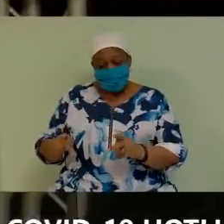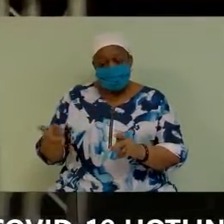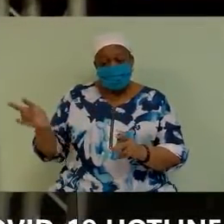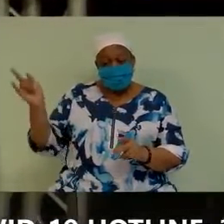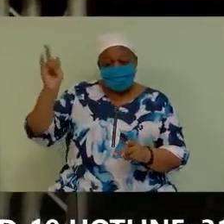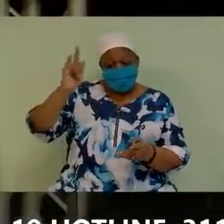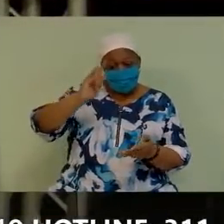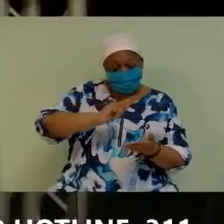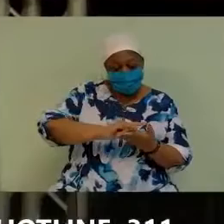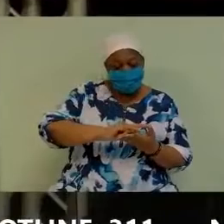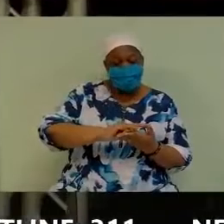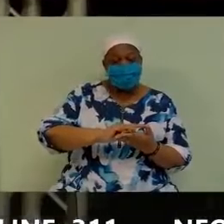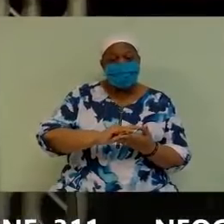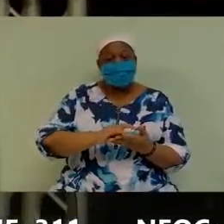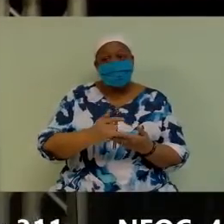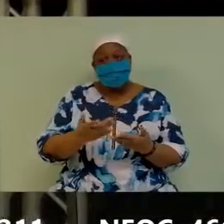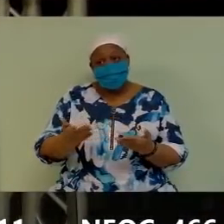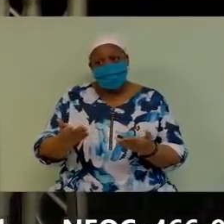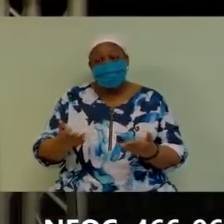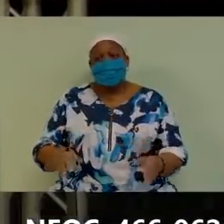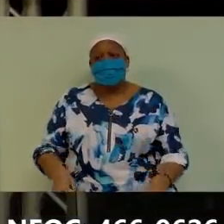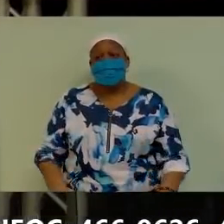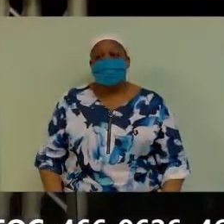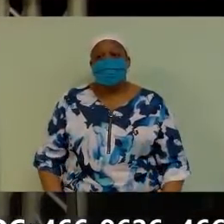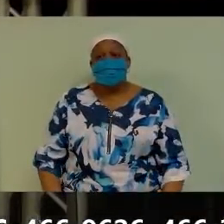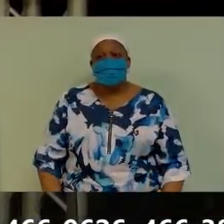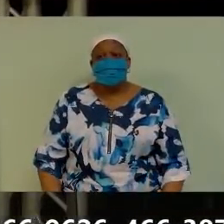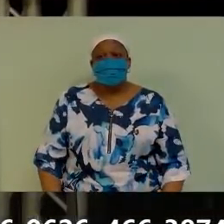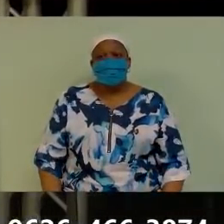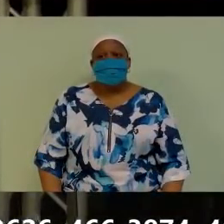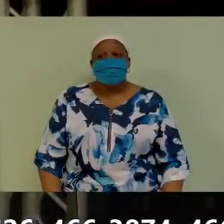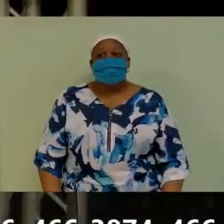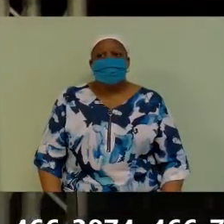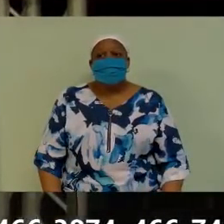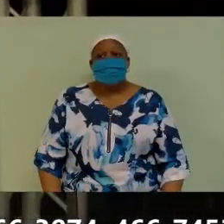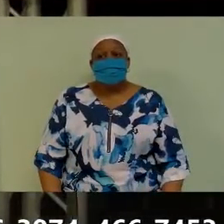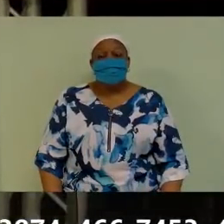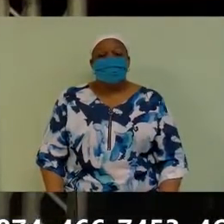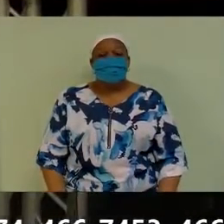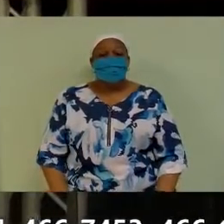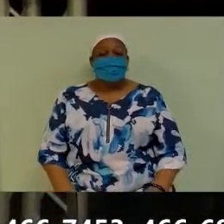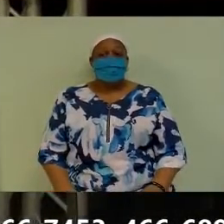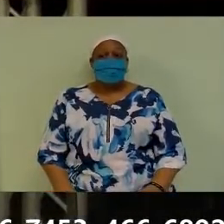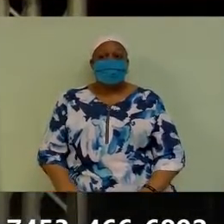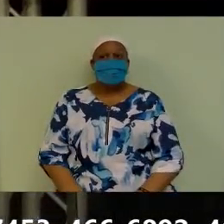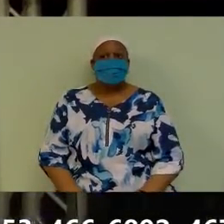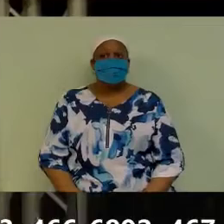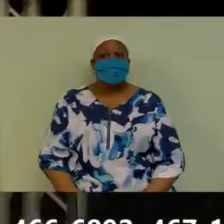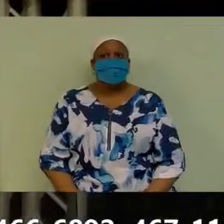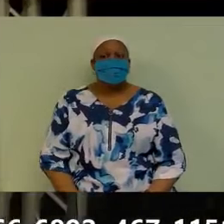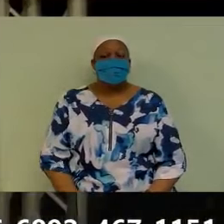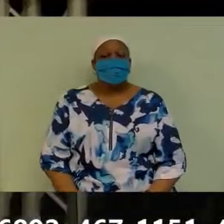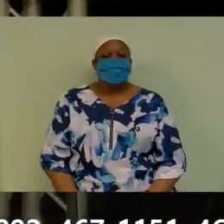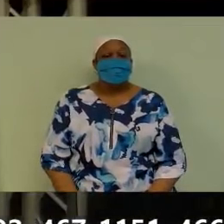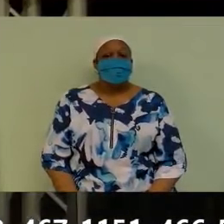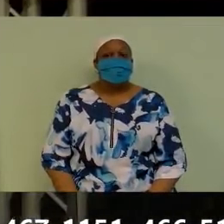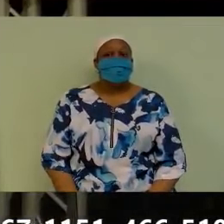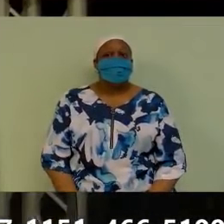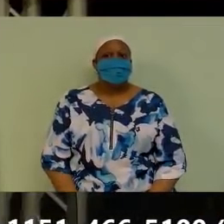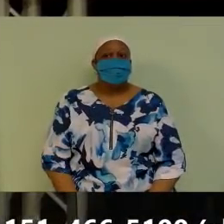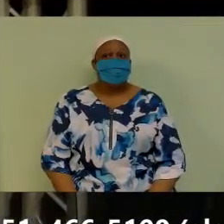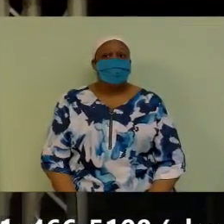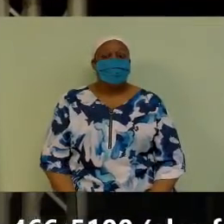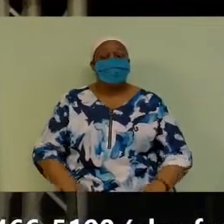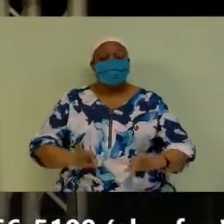Thank you very much, Lesboy. To answer that question, we must go back to the start of how we were handling this pandemic when it reached St. Kitts. And you